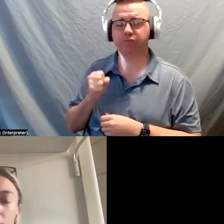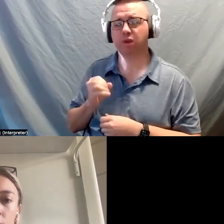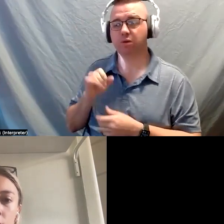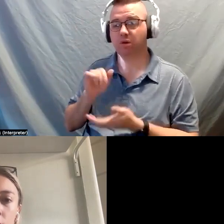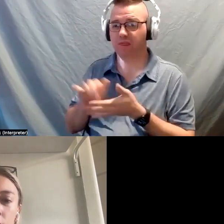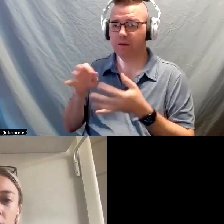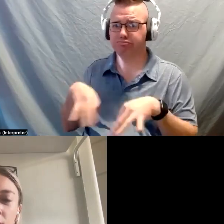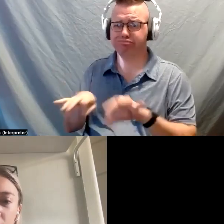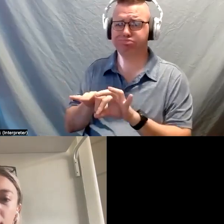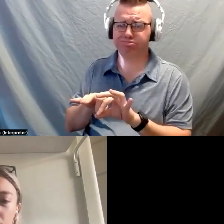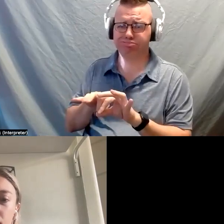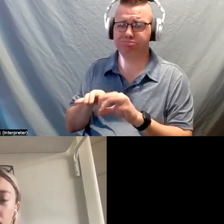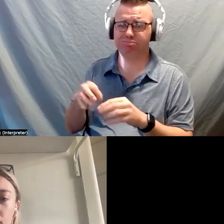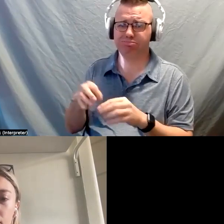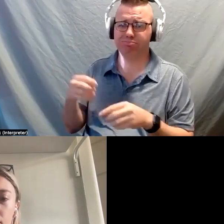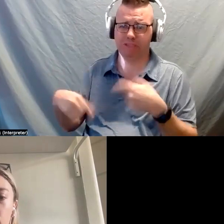incredibly important debate